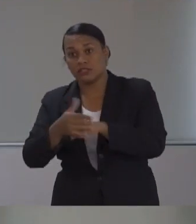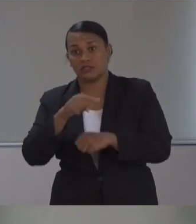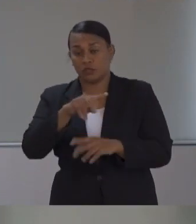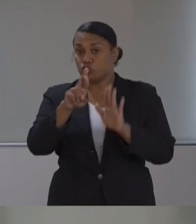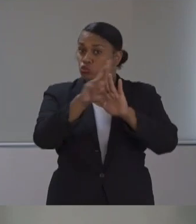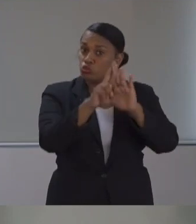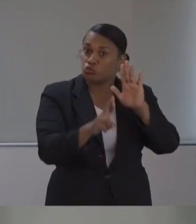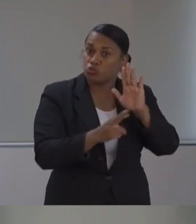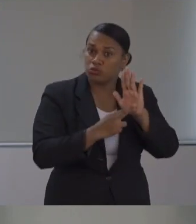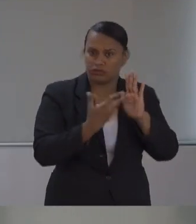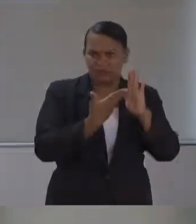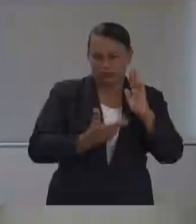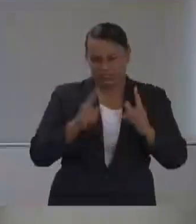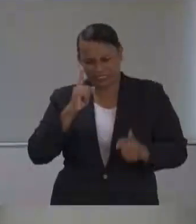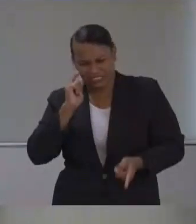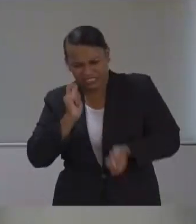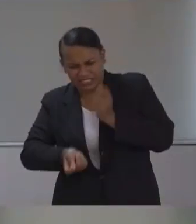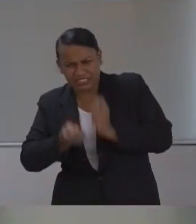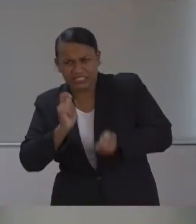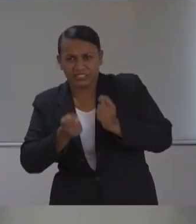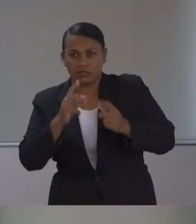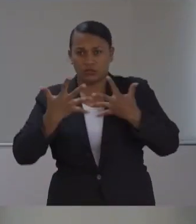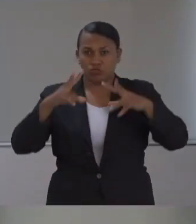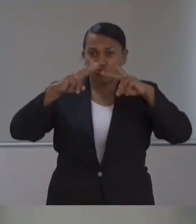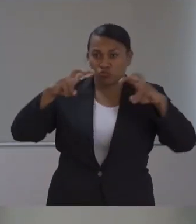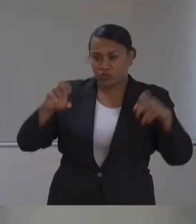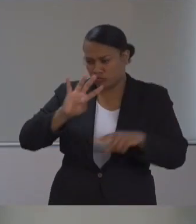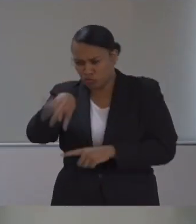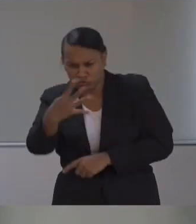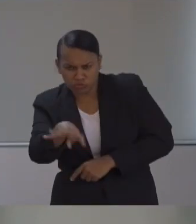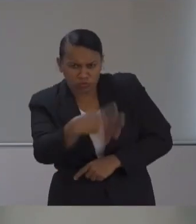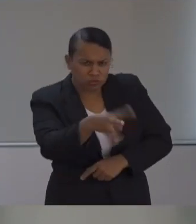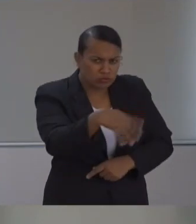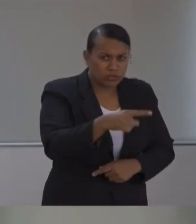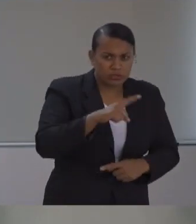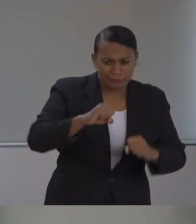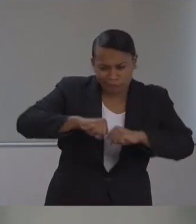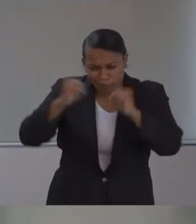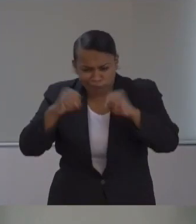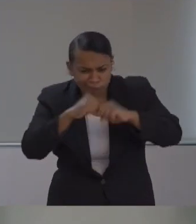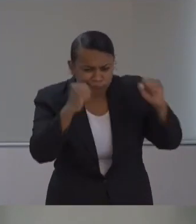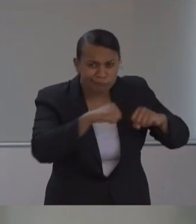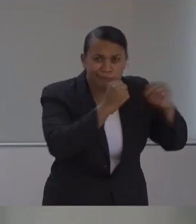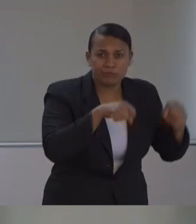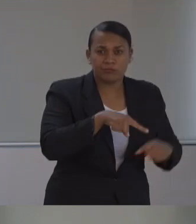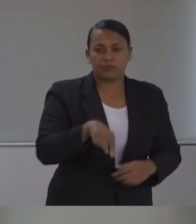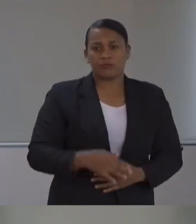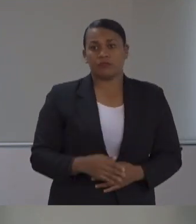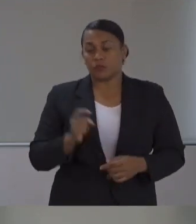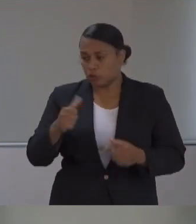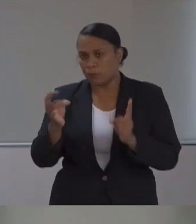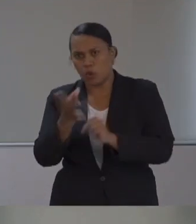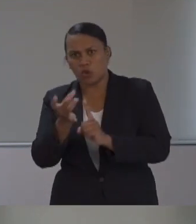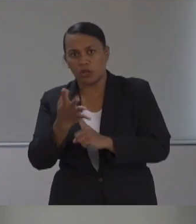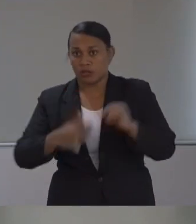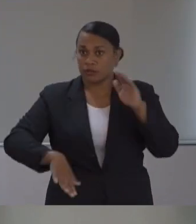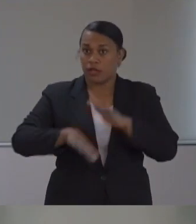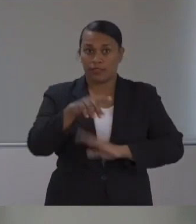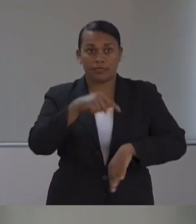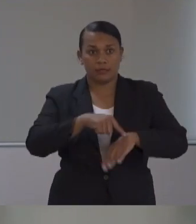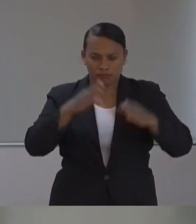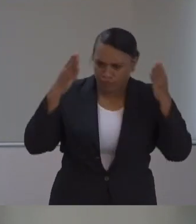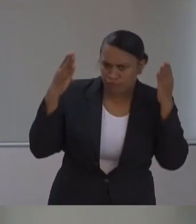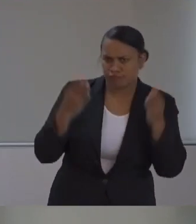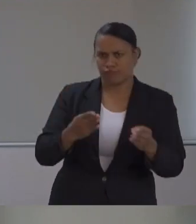on testing, tracing, and isolating new cases, are all in full swing.